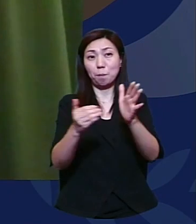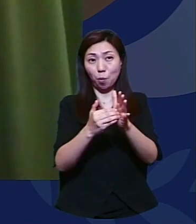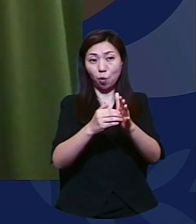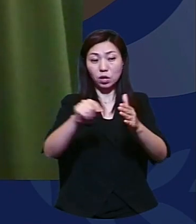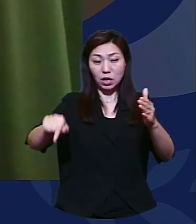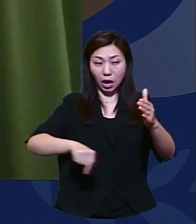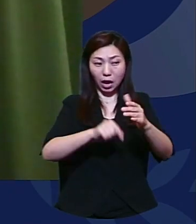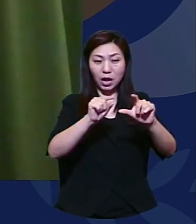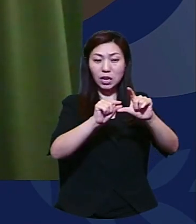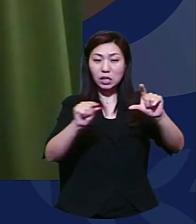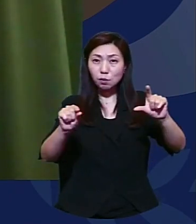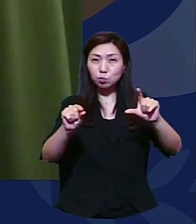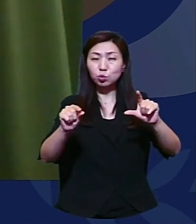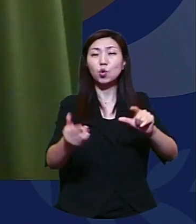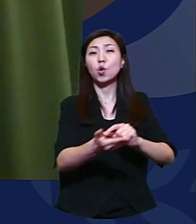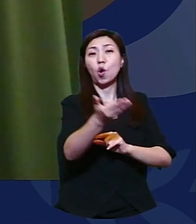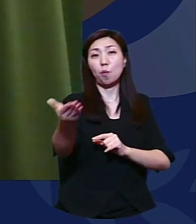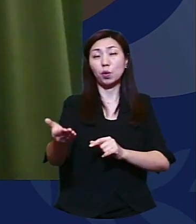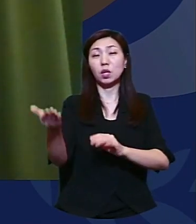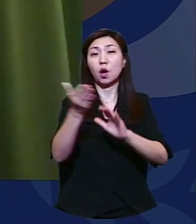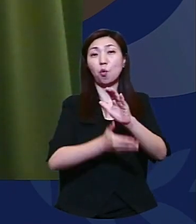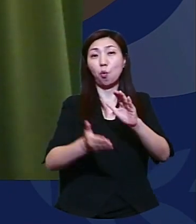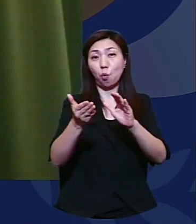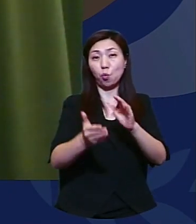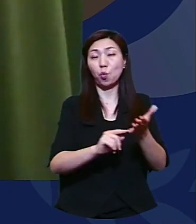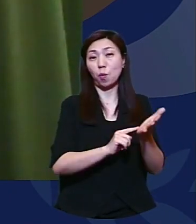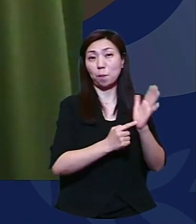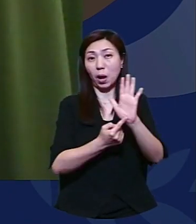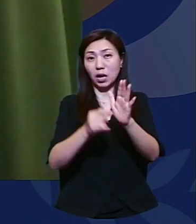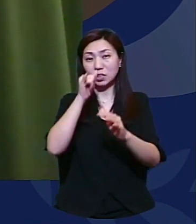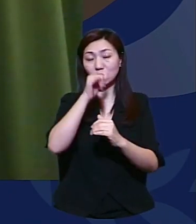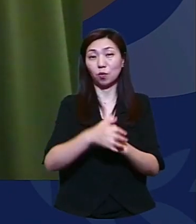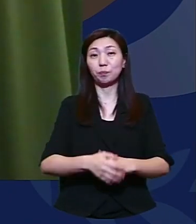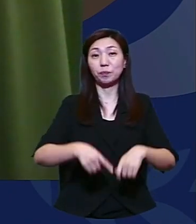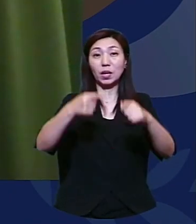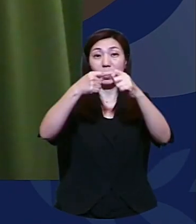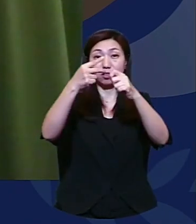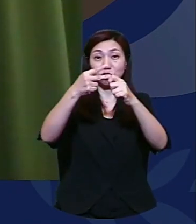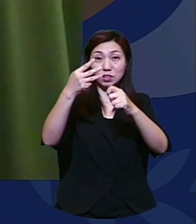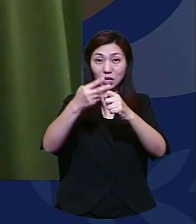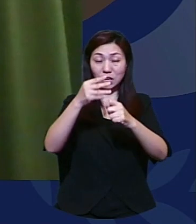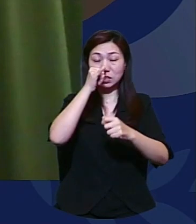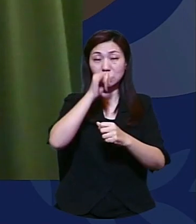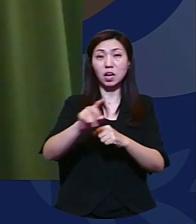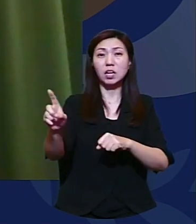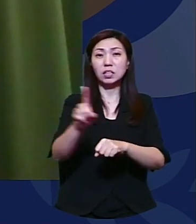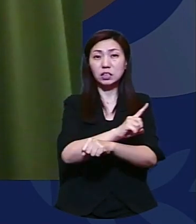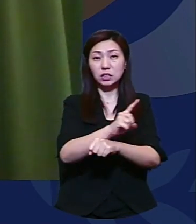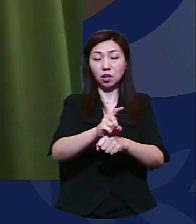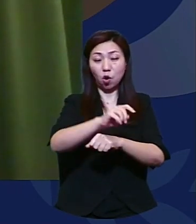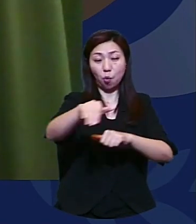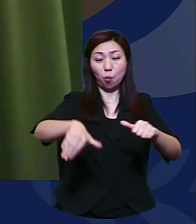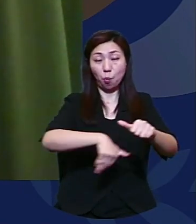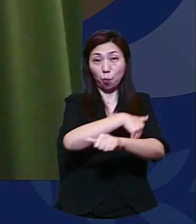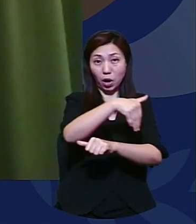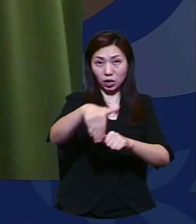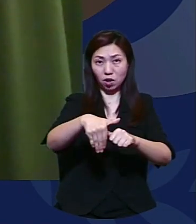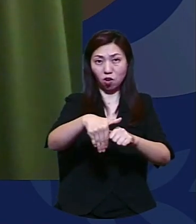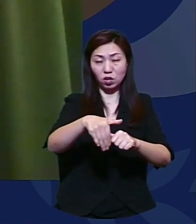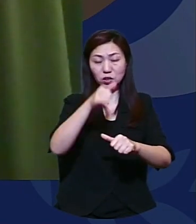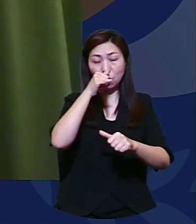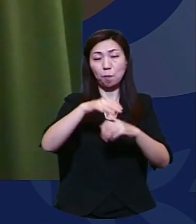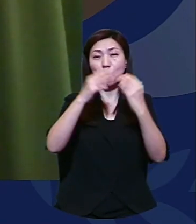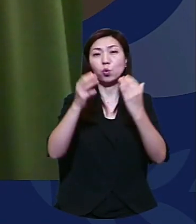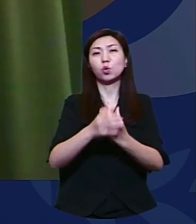three main pillars. The first one is around digital infrastructure and adoption, where we ask, is there secure and resilient digital infrastructure that